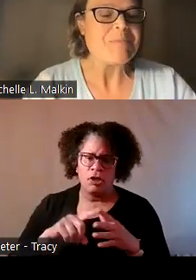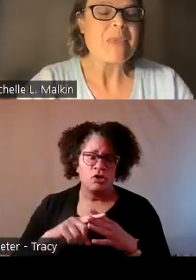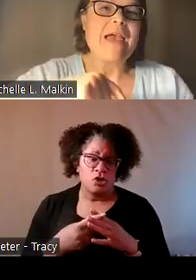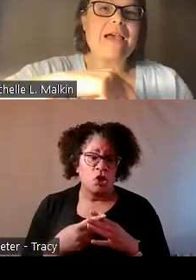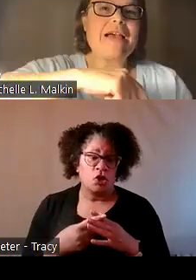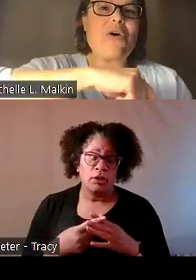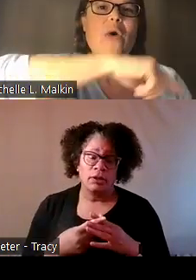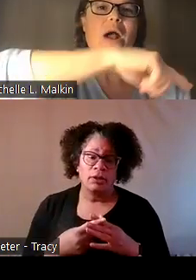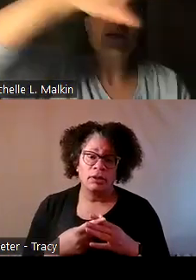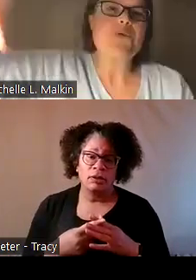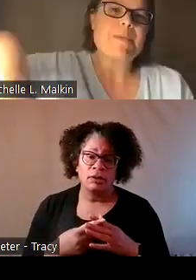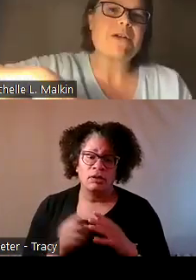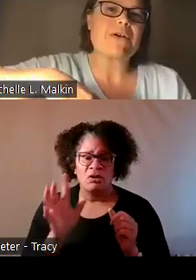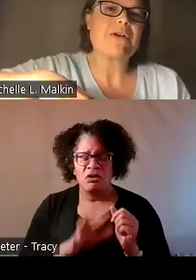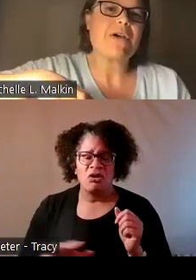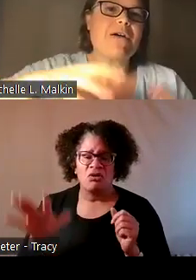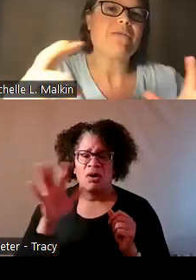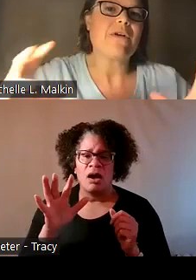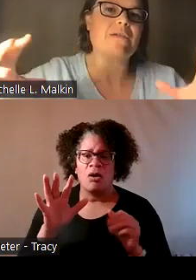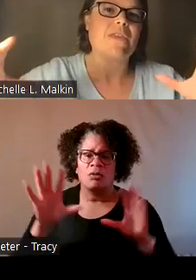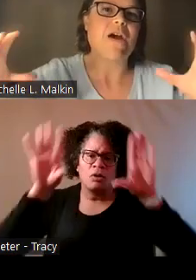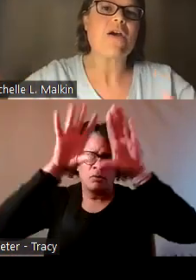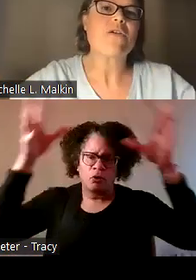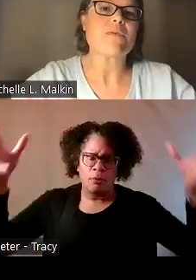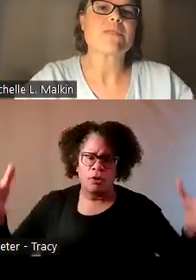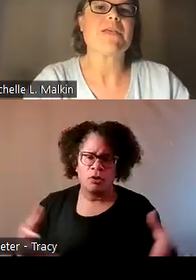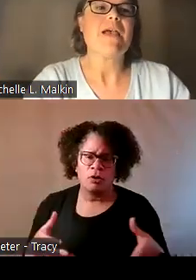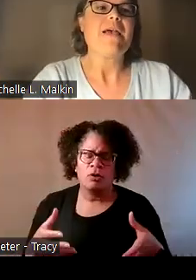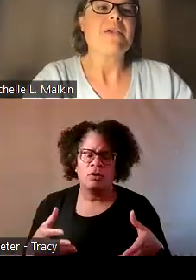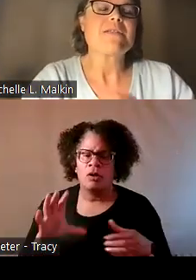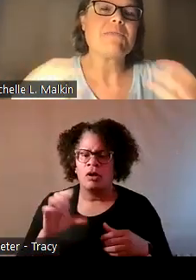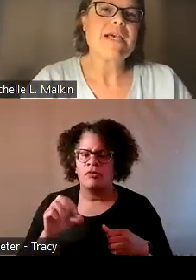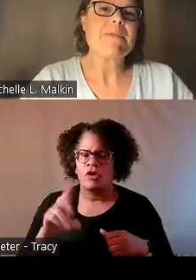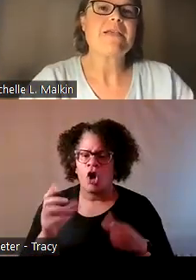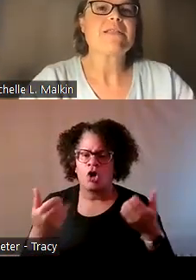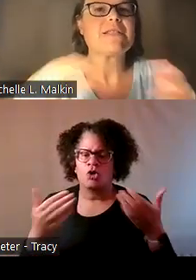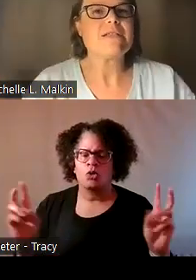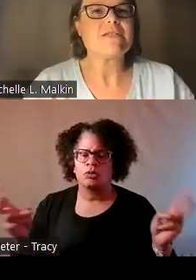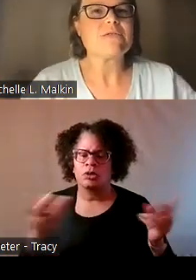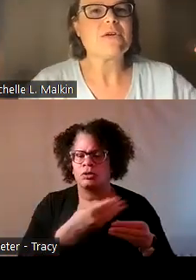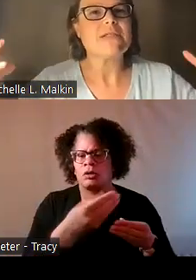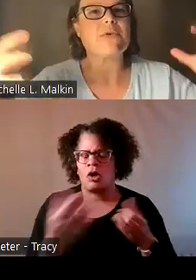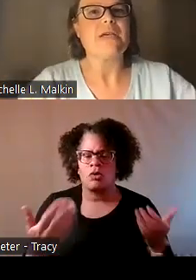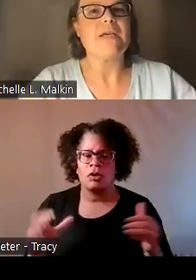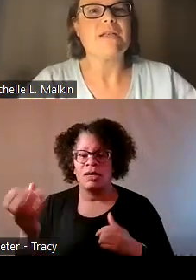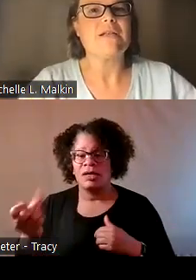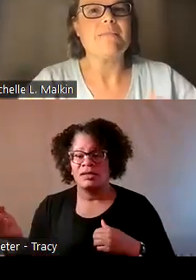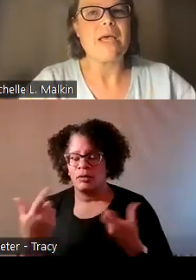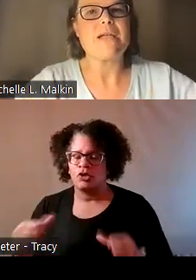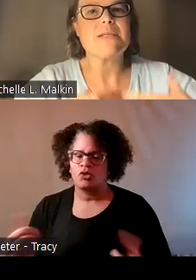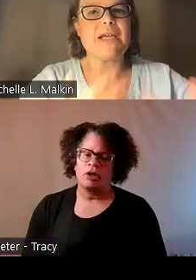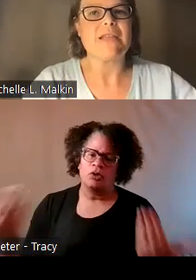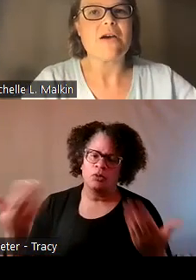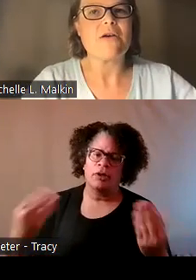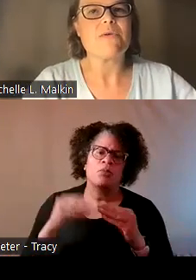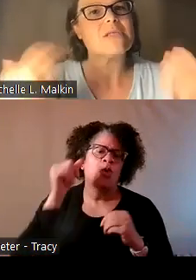slots, around the perimeter of the card rooms. Because what was happening is the casinos were trying to bring in